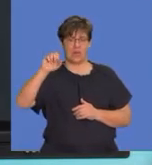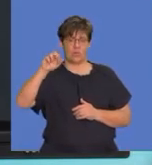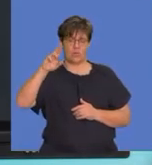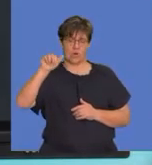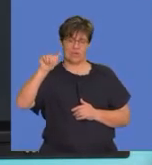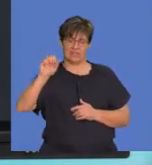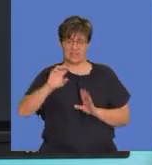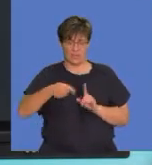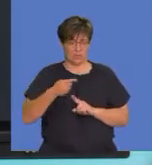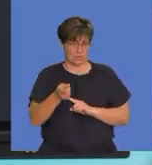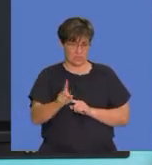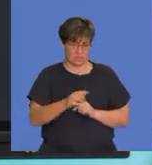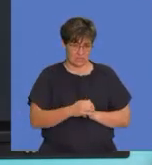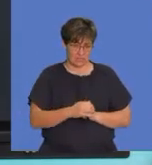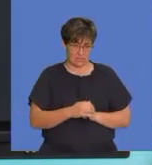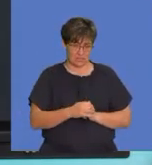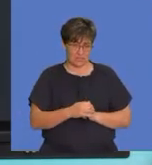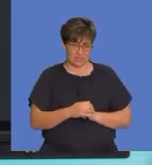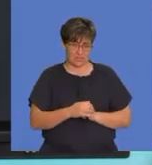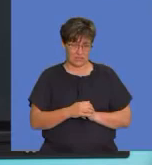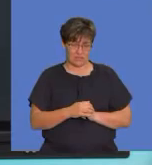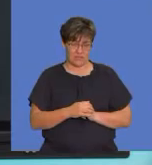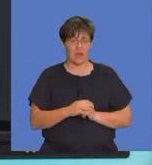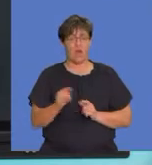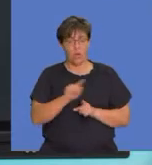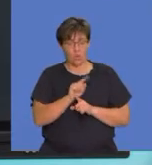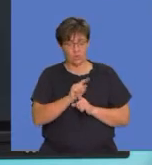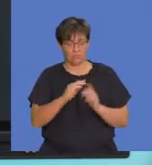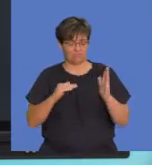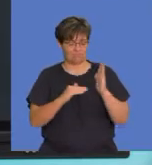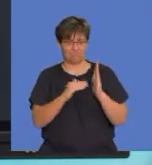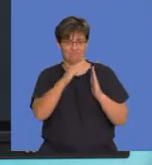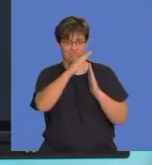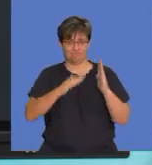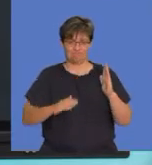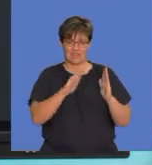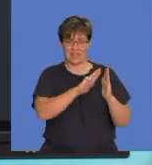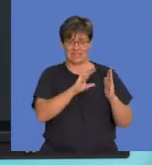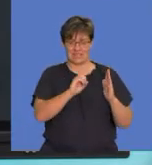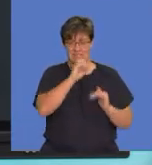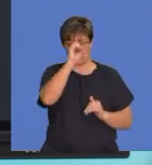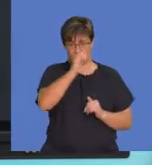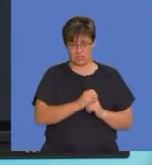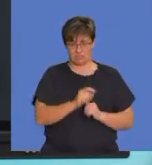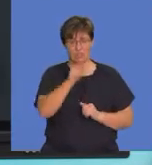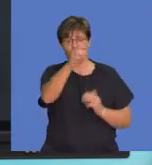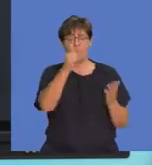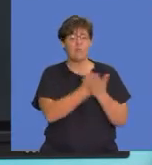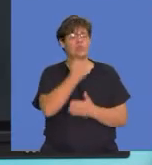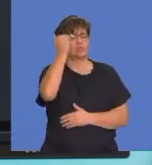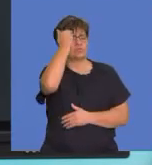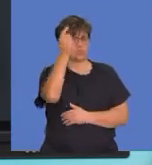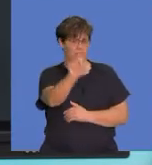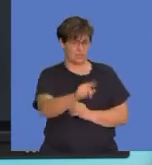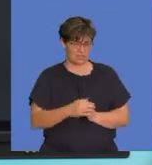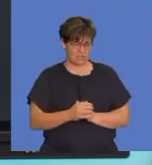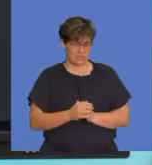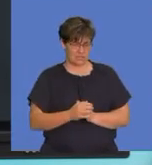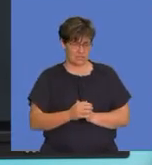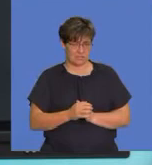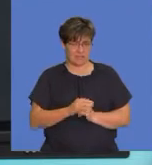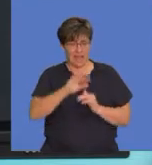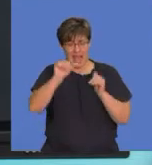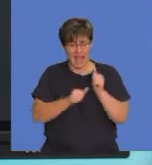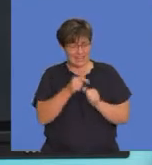is about, right? And also the concept of a right-angled triangle. So what you guys need to know is